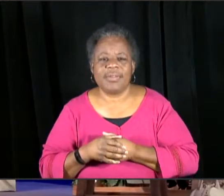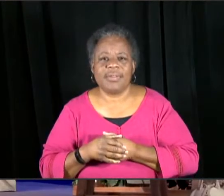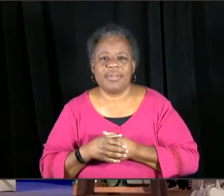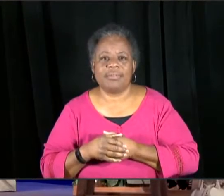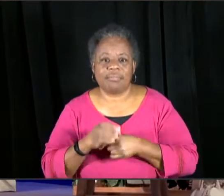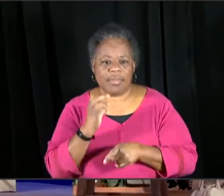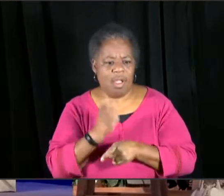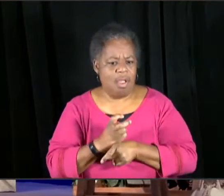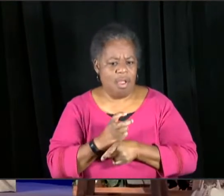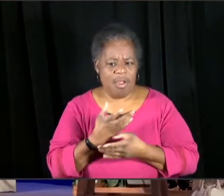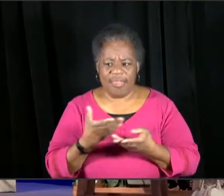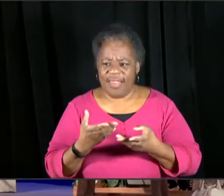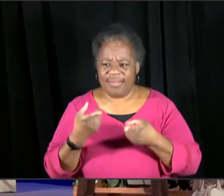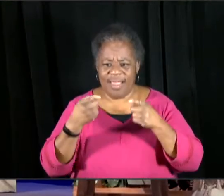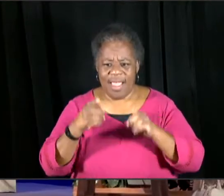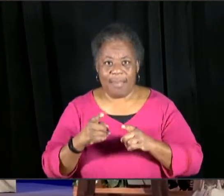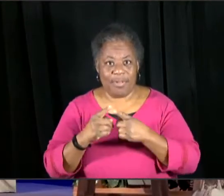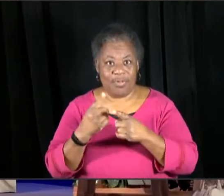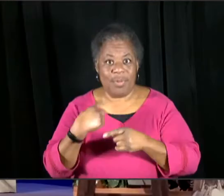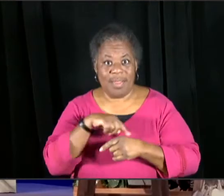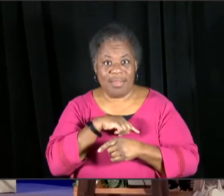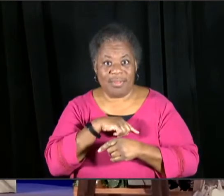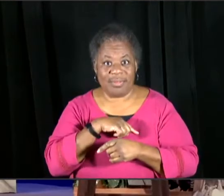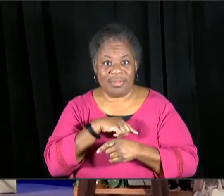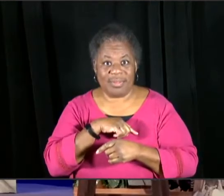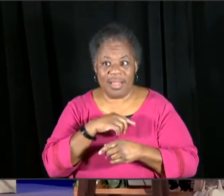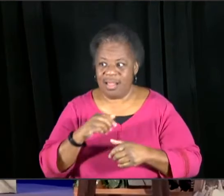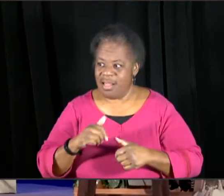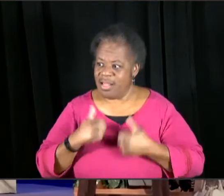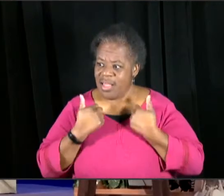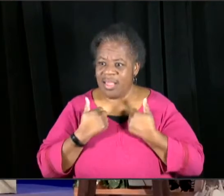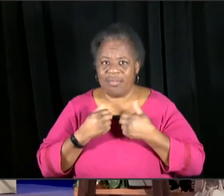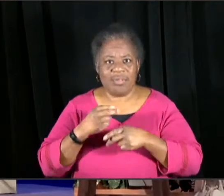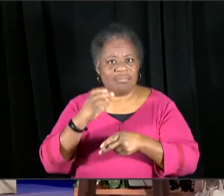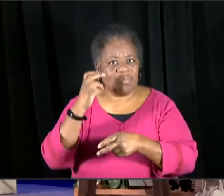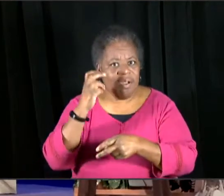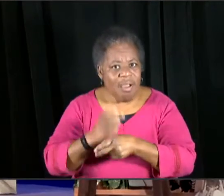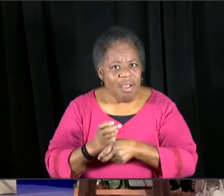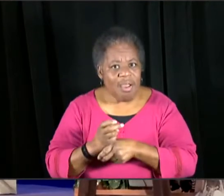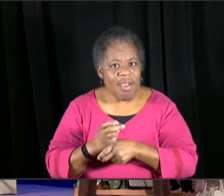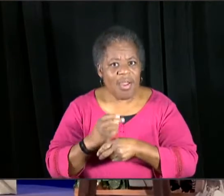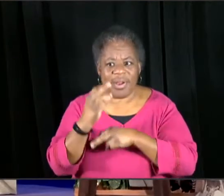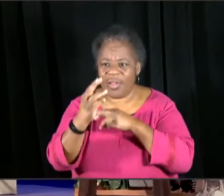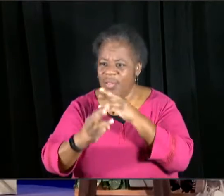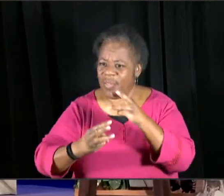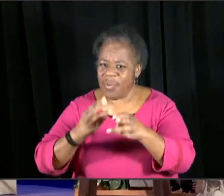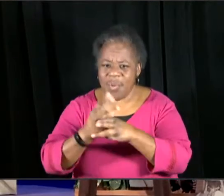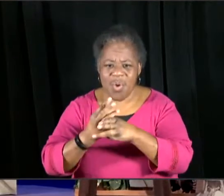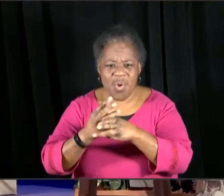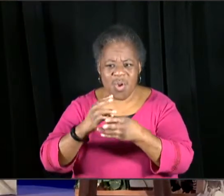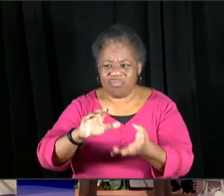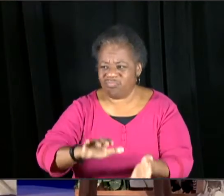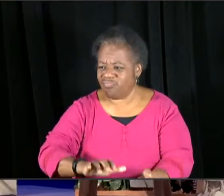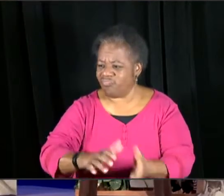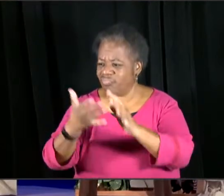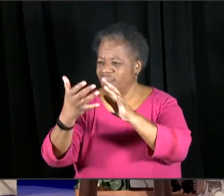Hard things happen to us. Life is hard. The world is still broken.